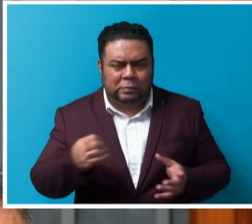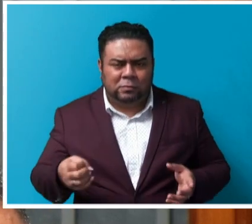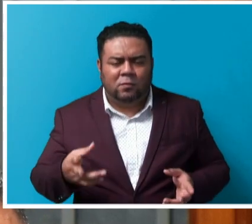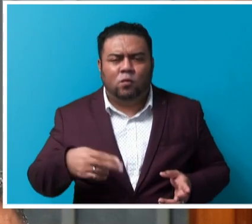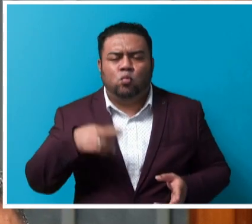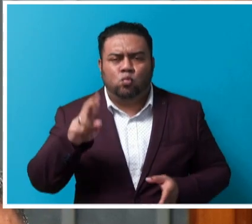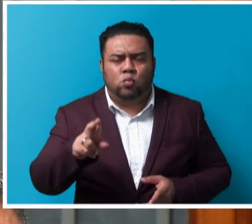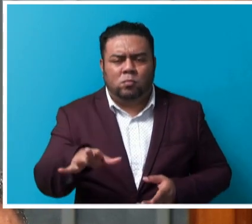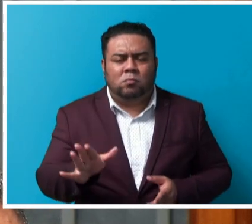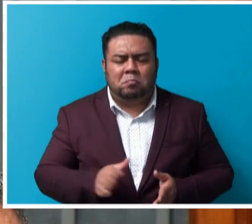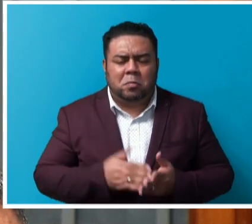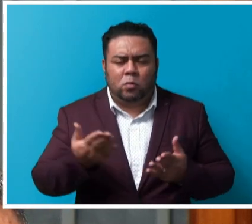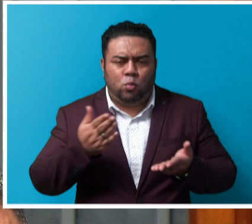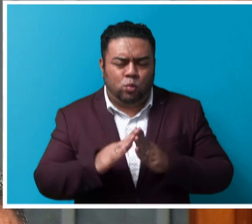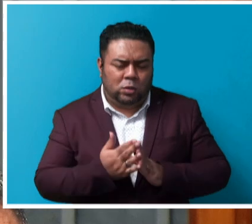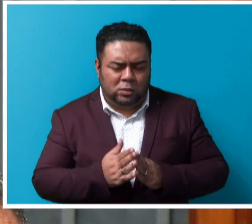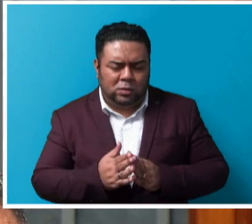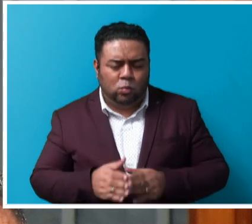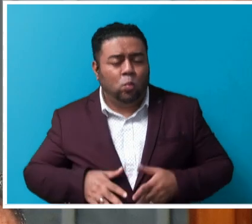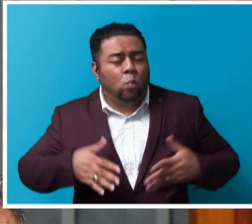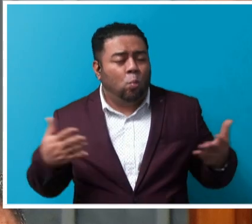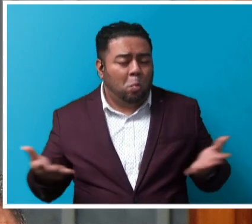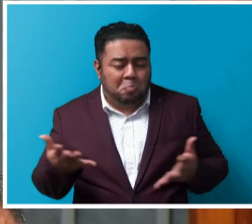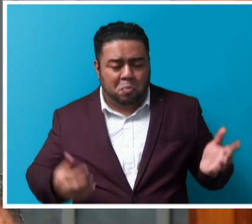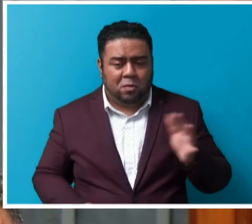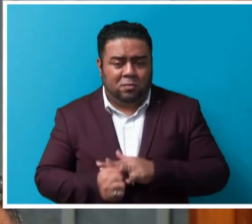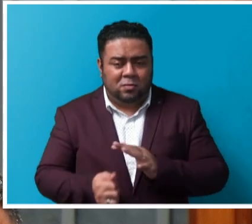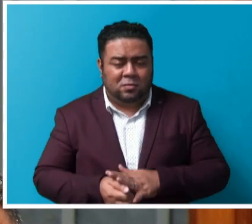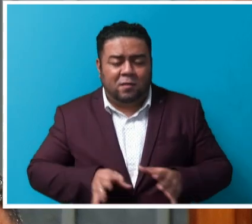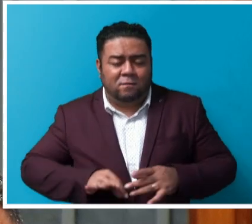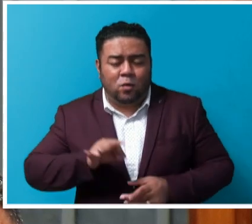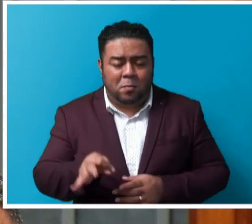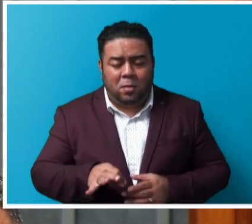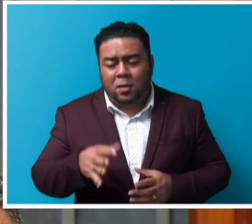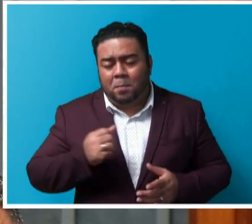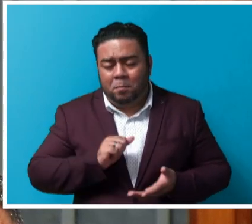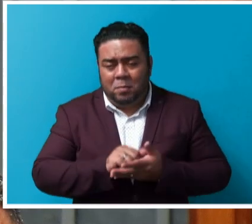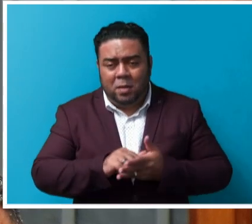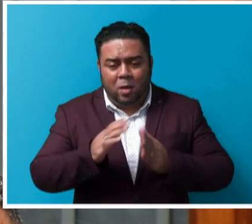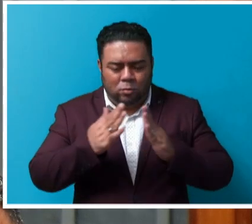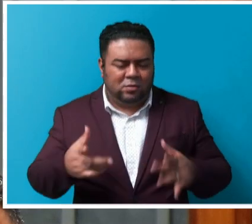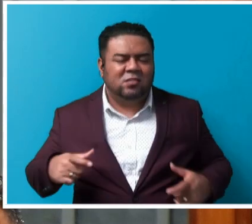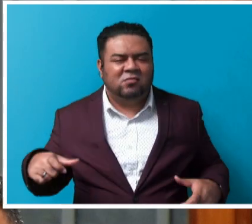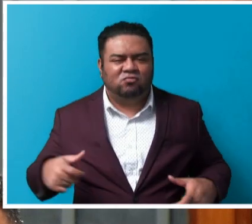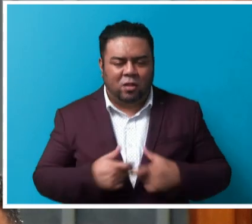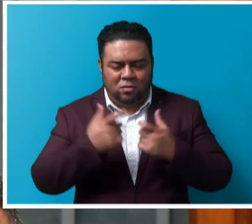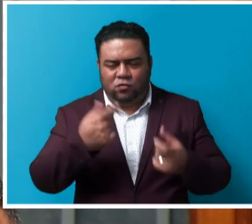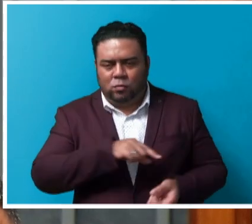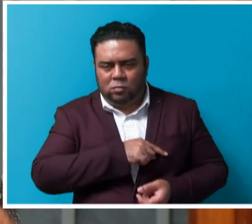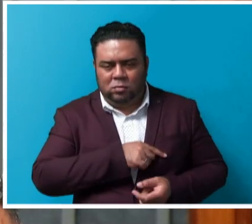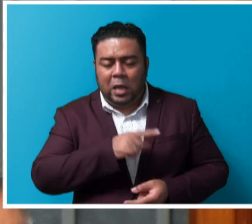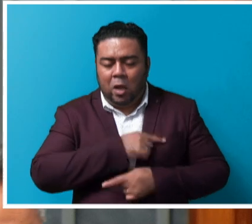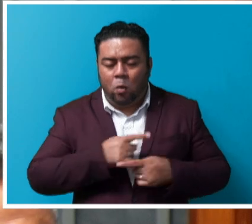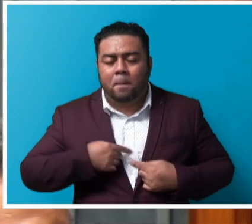and maritime communities, where access to affordable and resilient housing remains a challenge. Our ministry